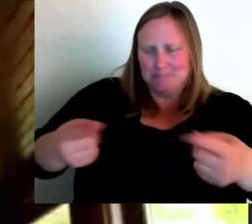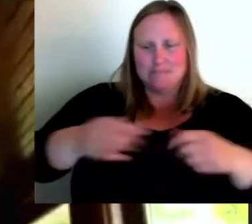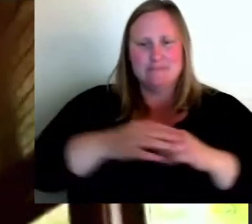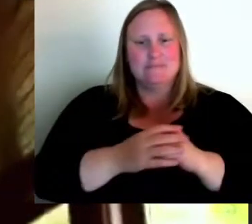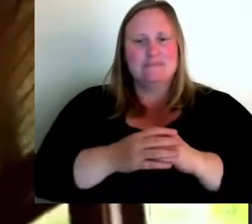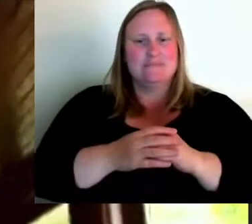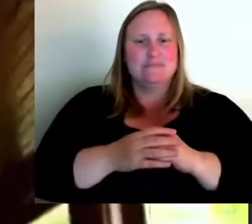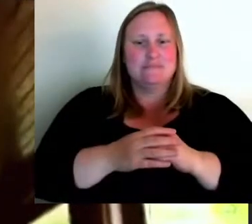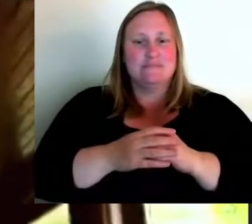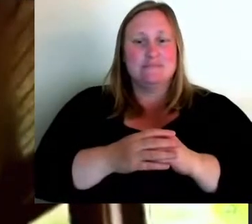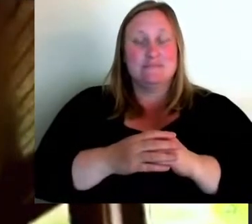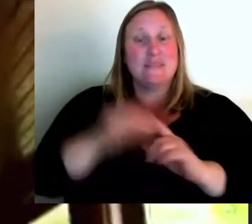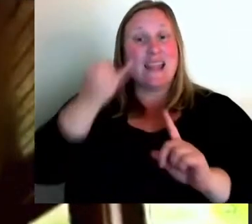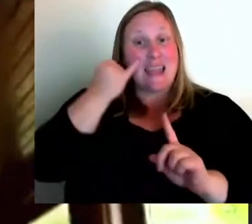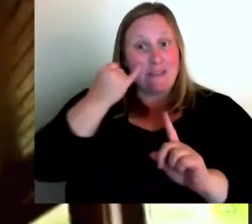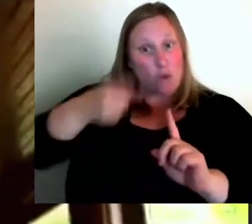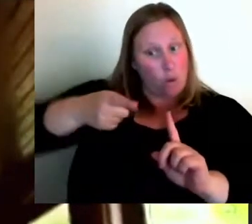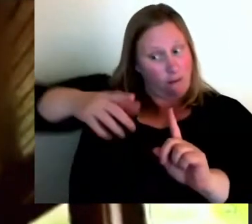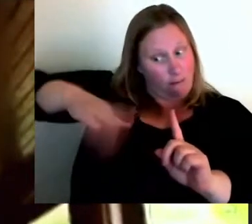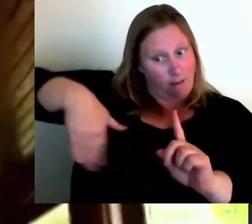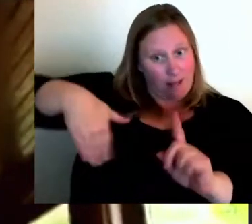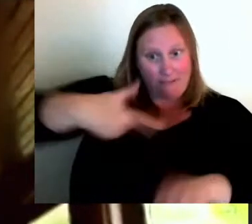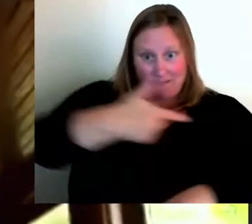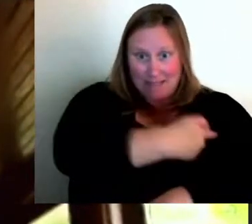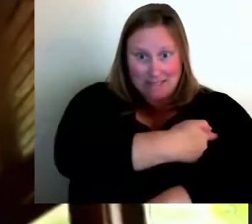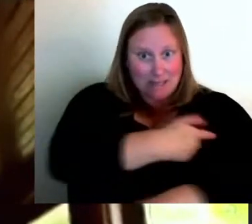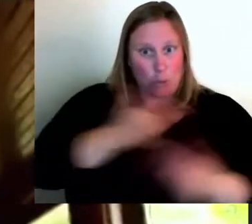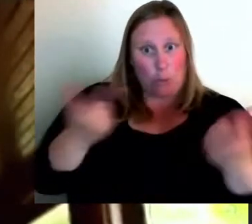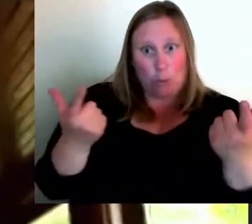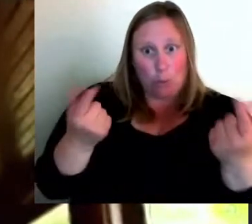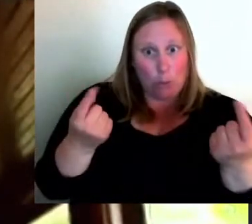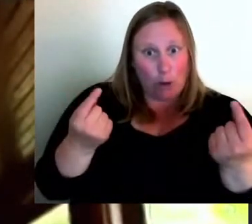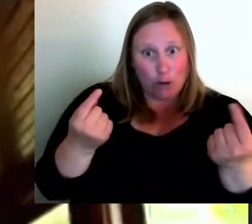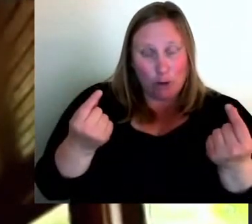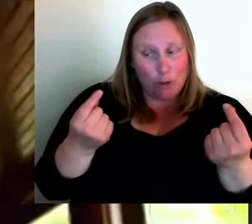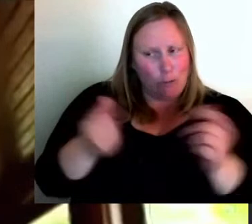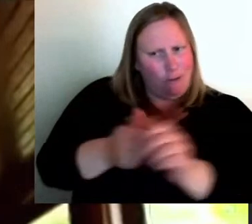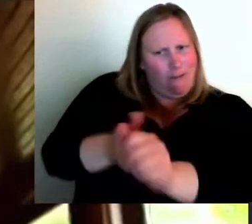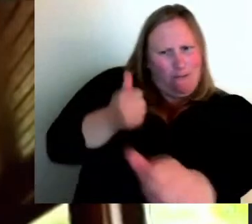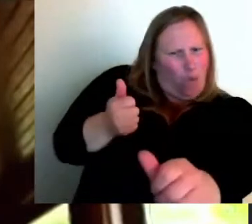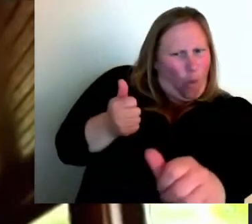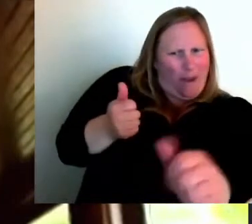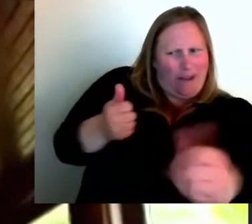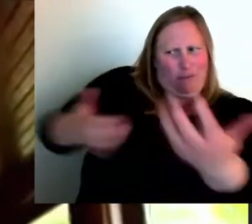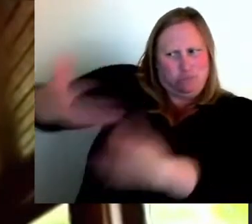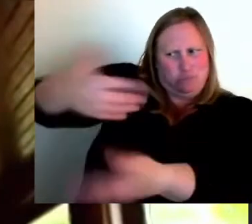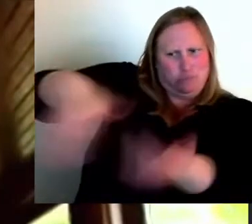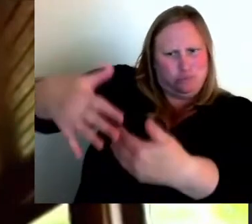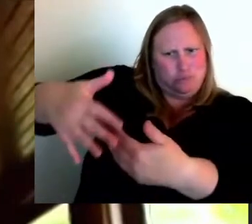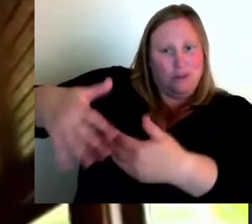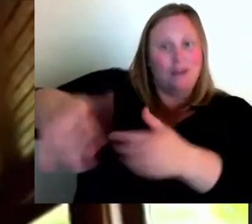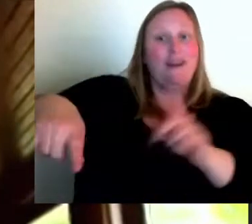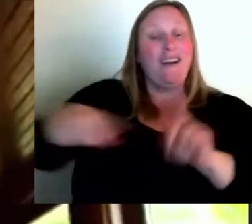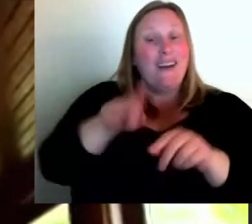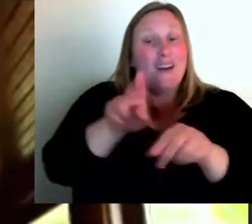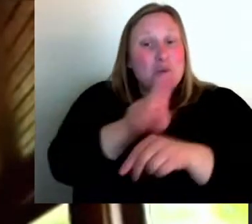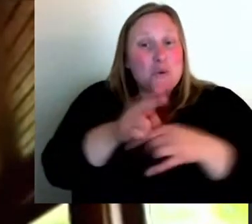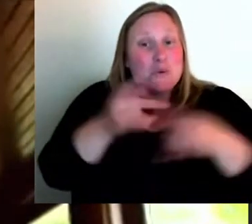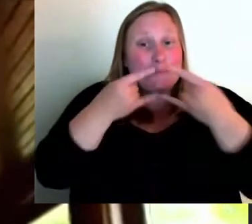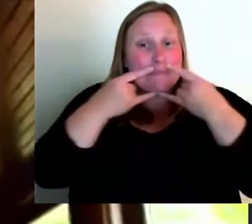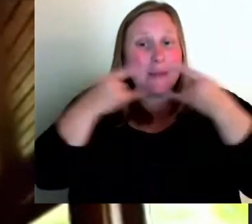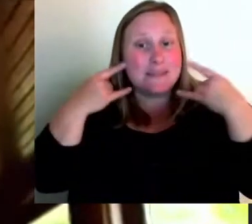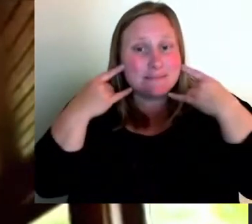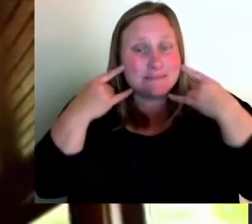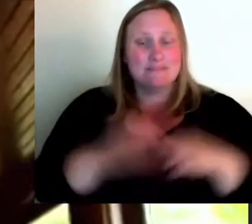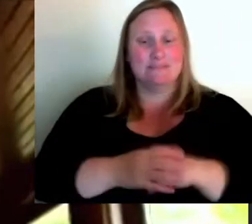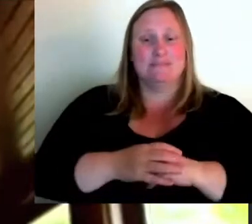Among people who are not vaccinated, the most important things to do are to avoid gatherings and to wear masks when you're in public. As everyone's aware, I'm sure